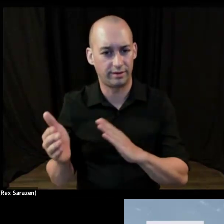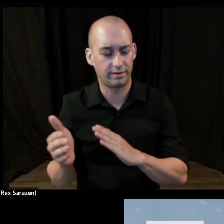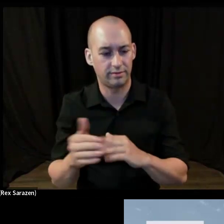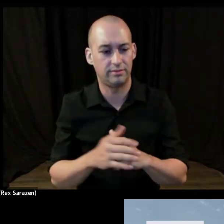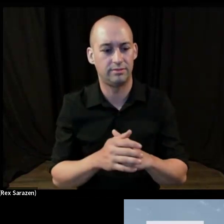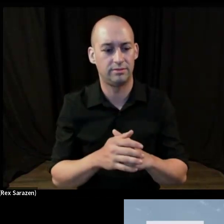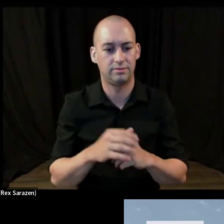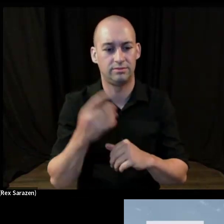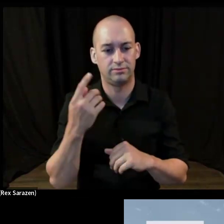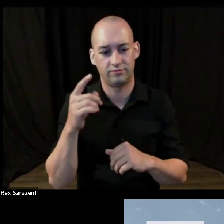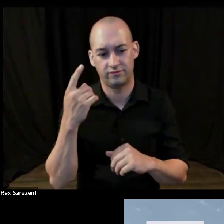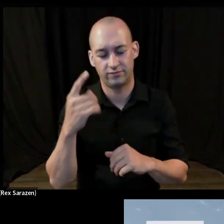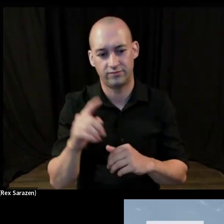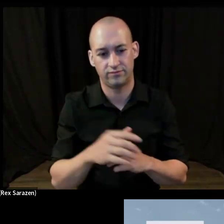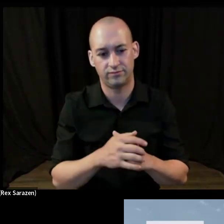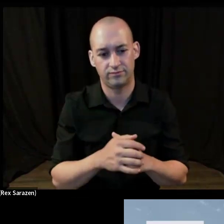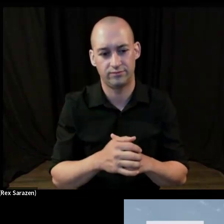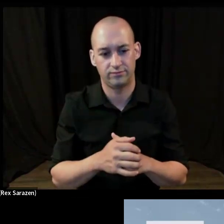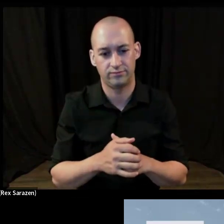So.